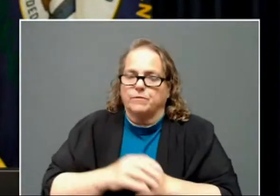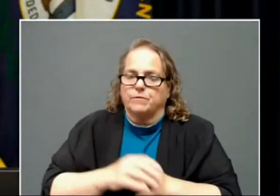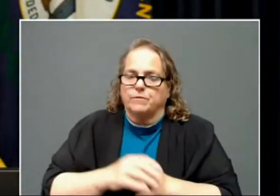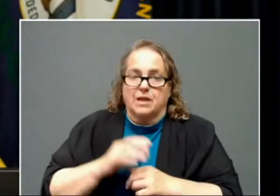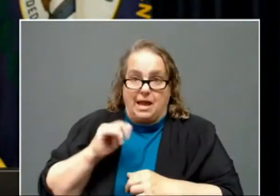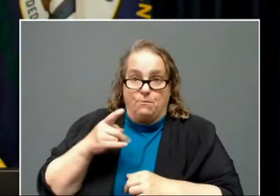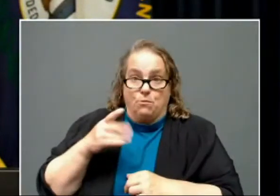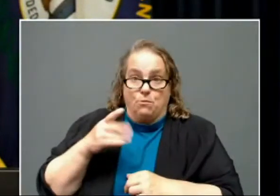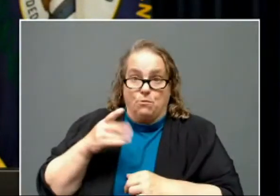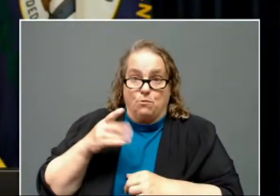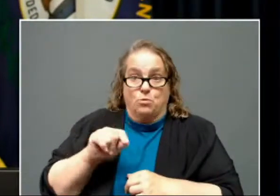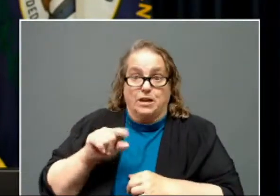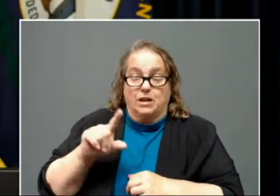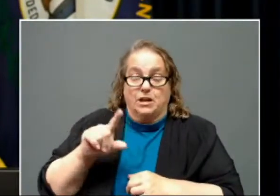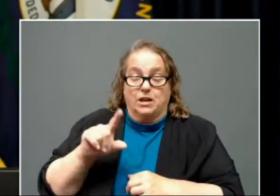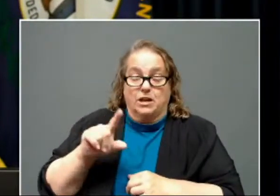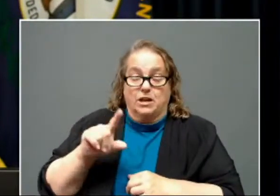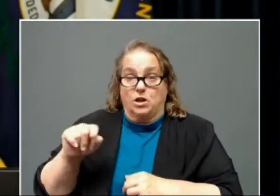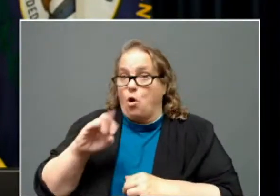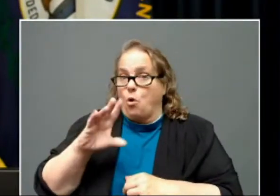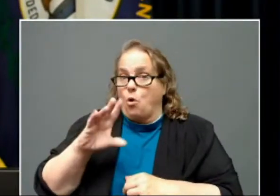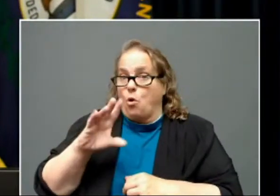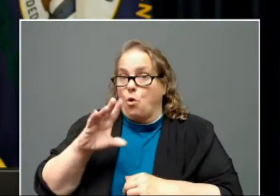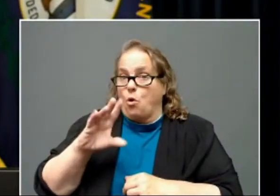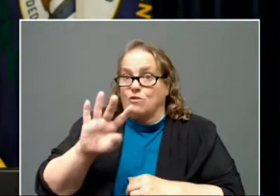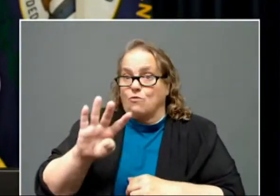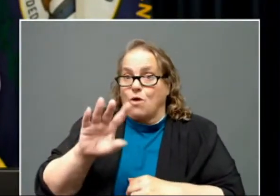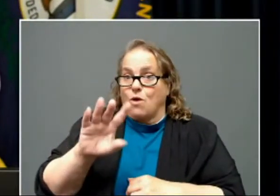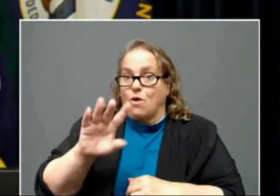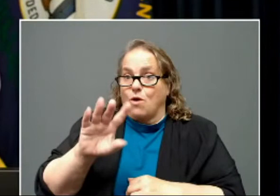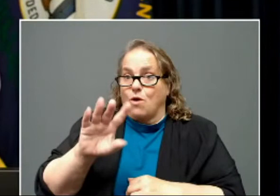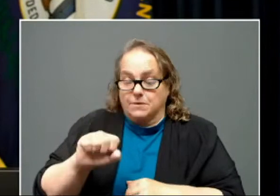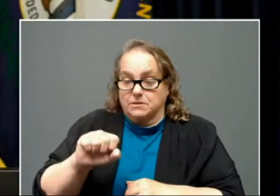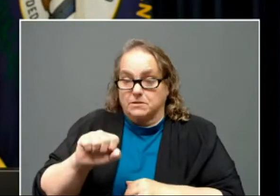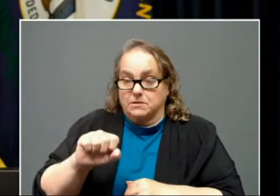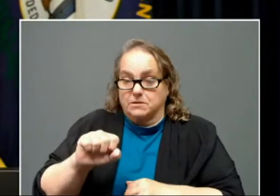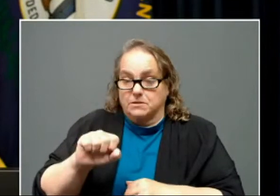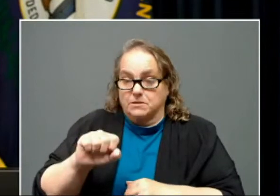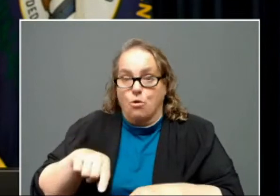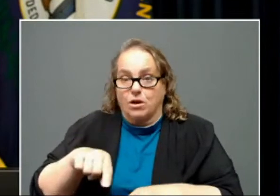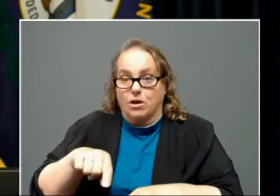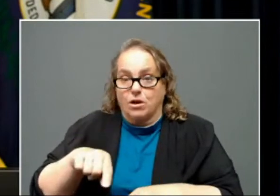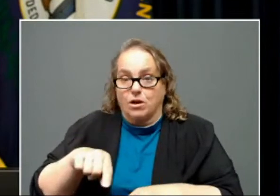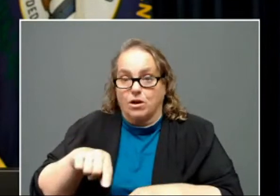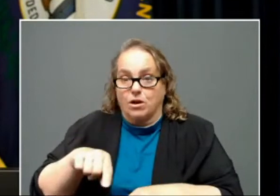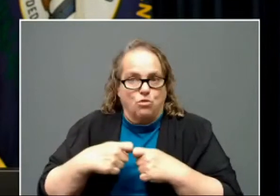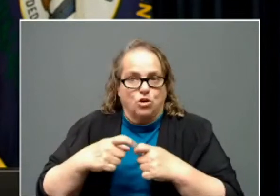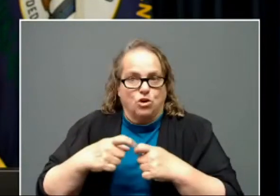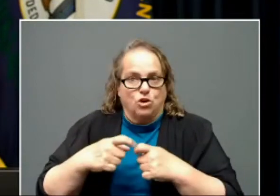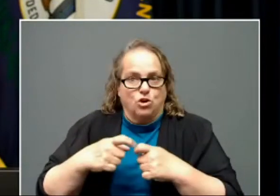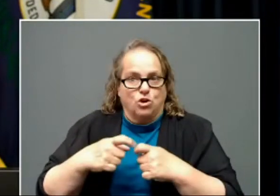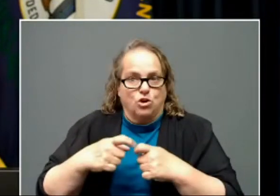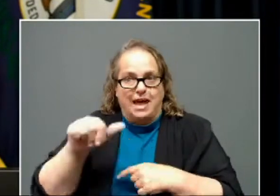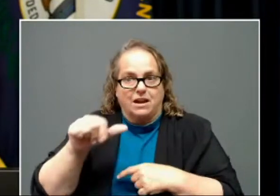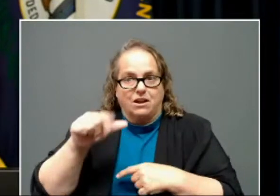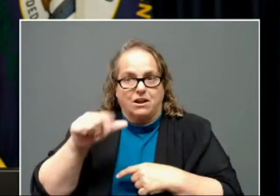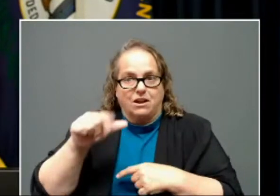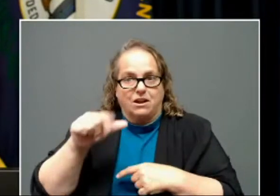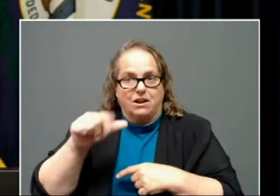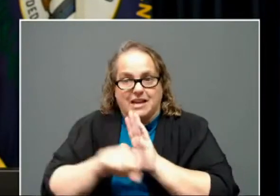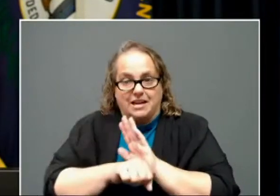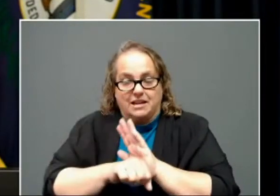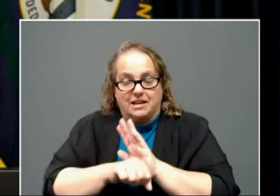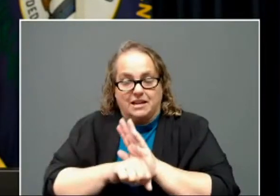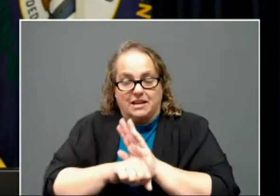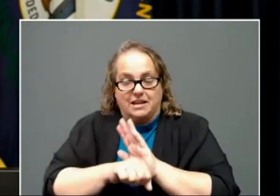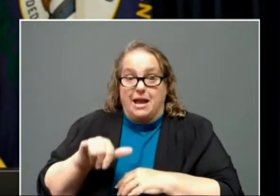had about 34 laboratories reporting electronically their data to the state for the COVID testing. May